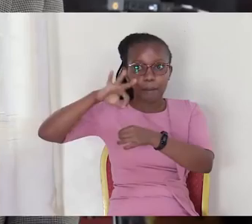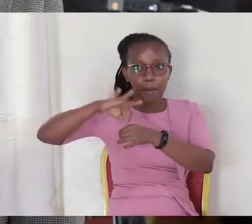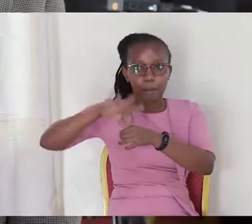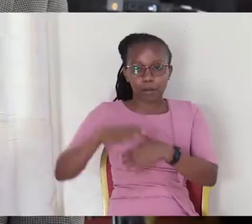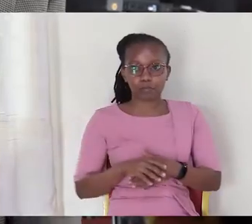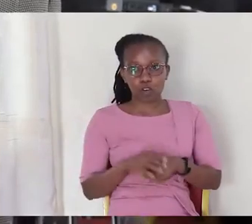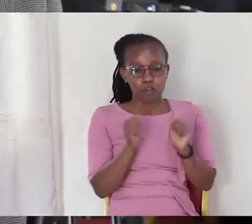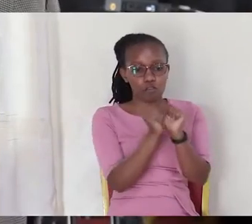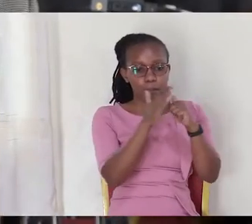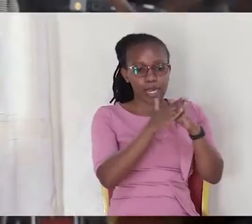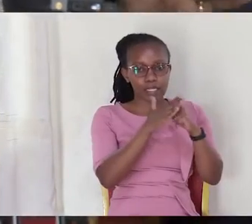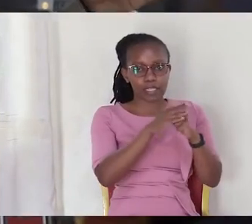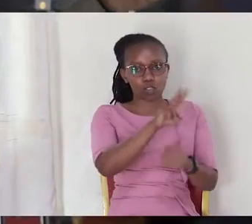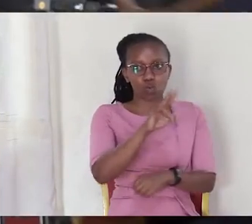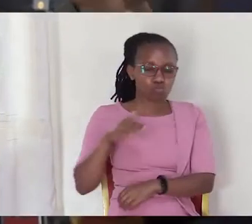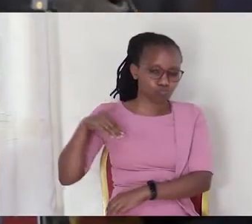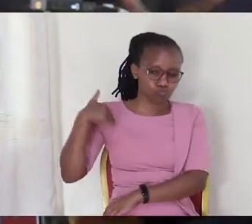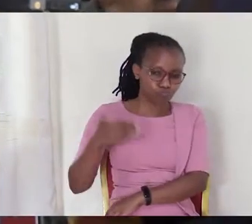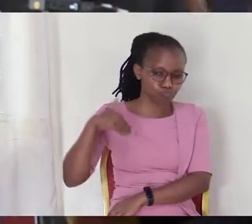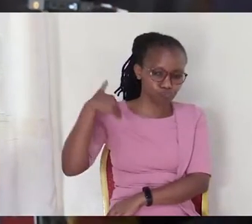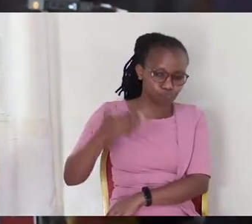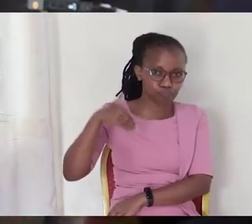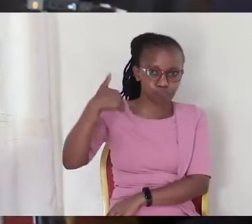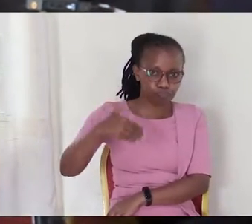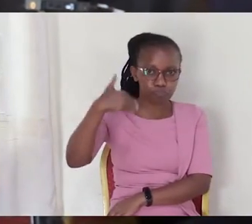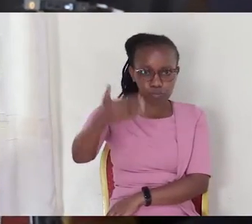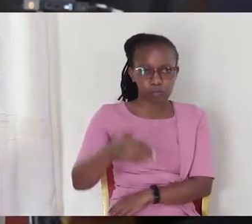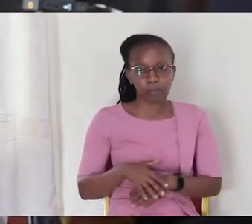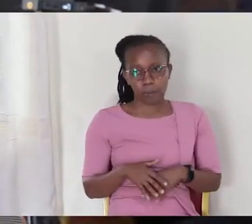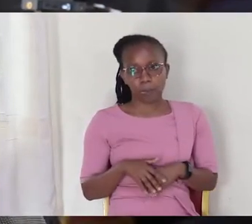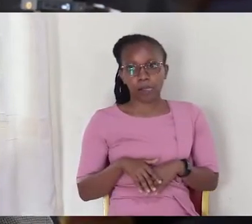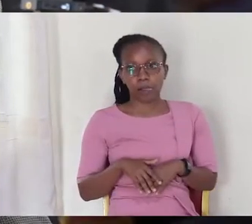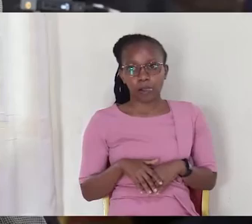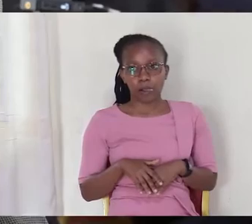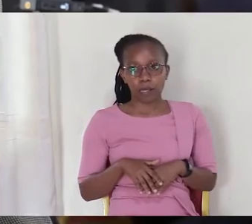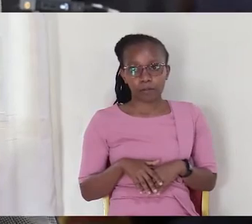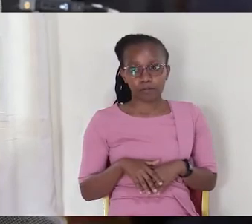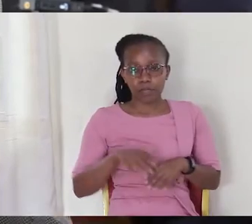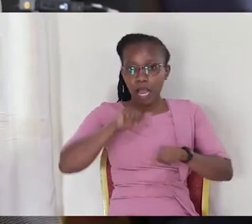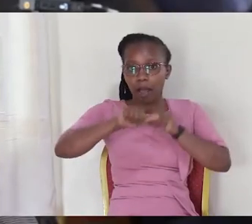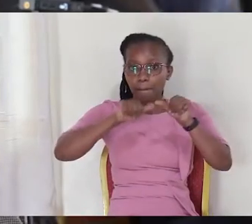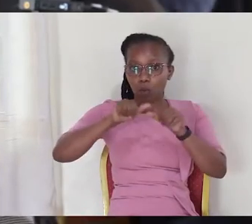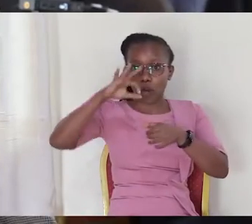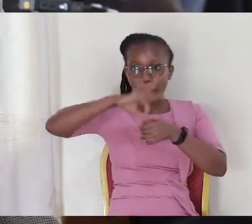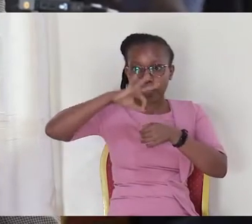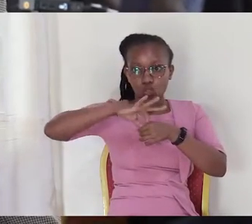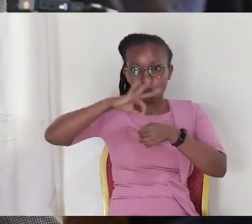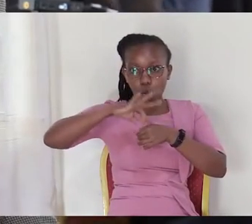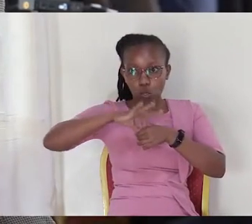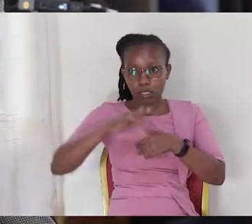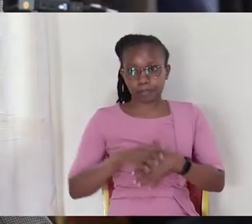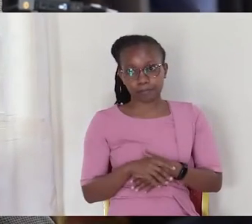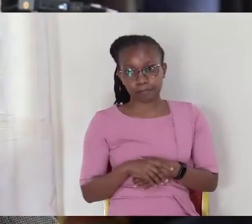1992. So every year from 1992, we have been running many interventions around elections. And